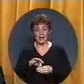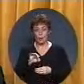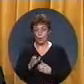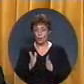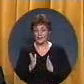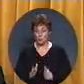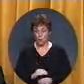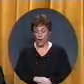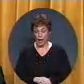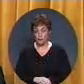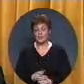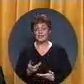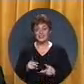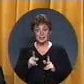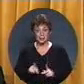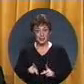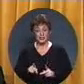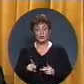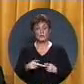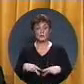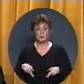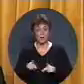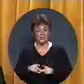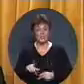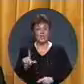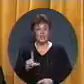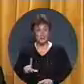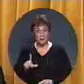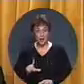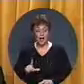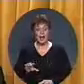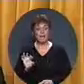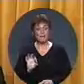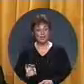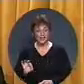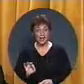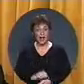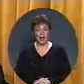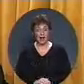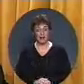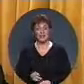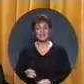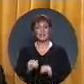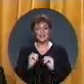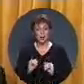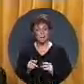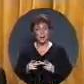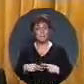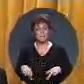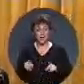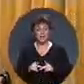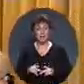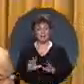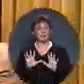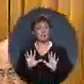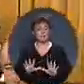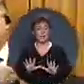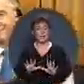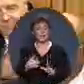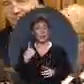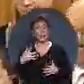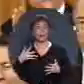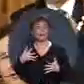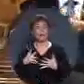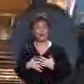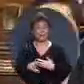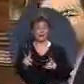the same party when that was in power was hardly famous for either openness or transparency, Mr. Speaker. Honourable Member